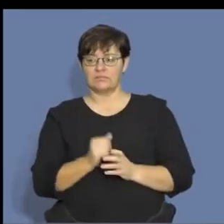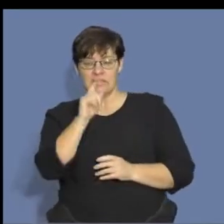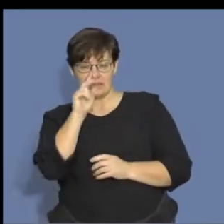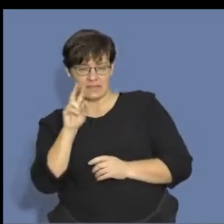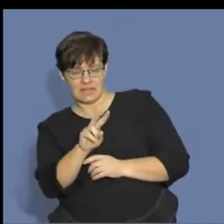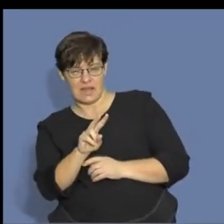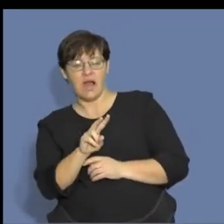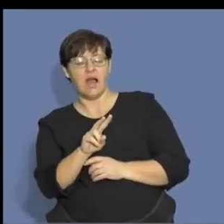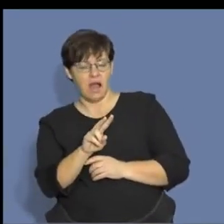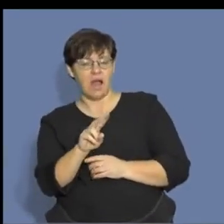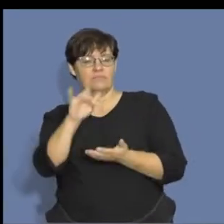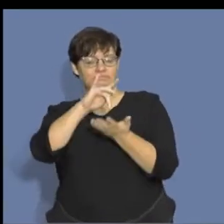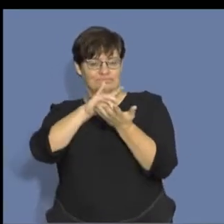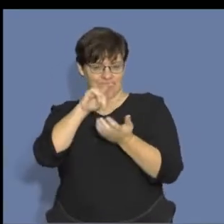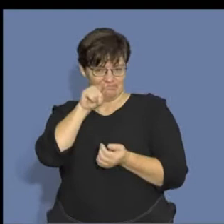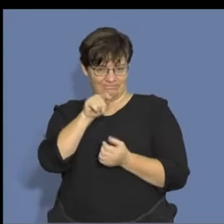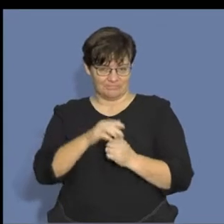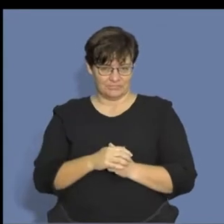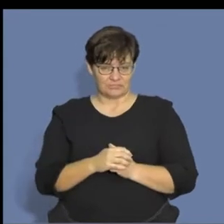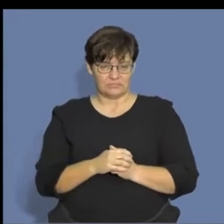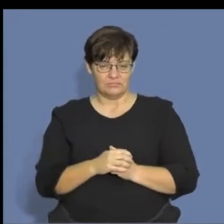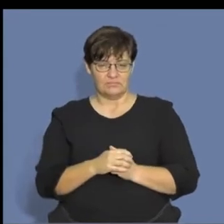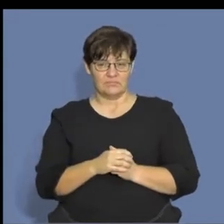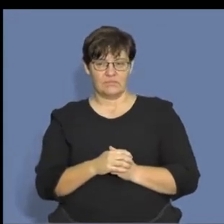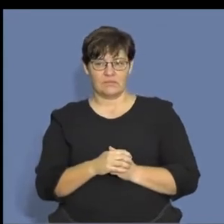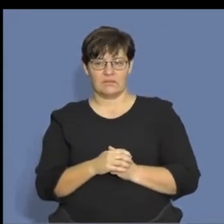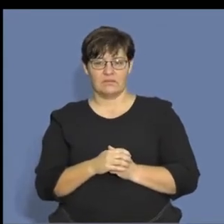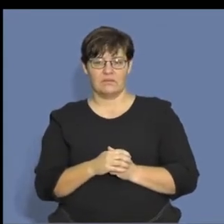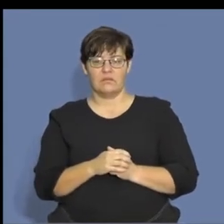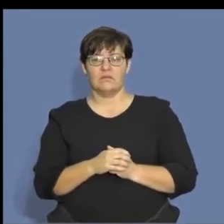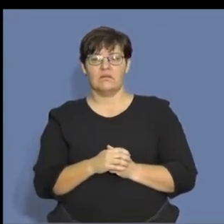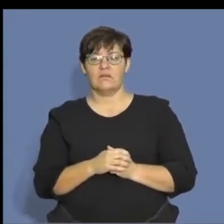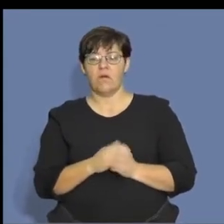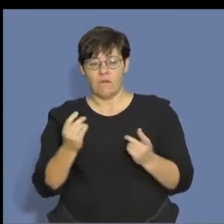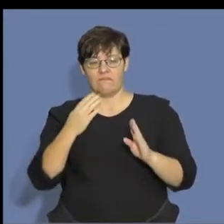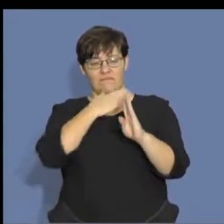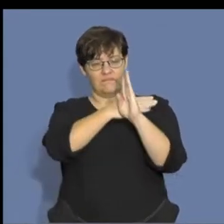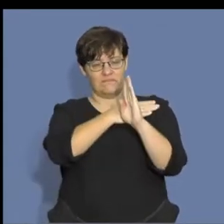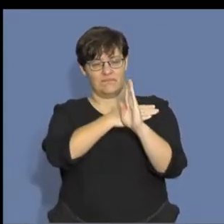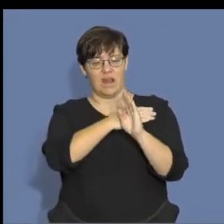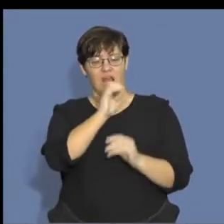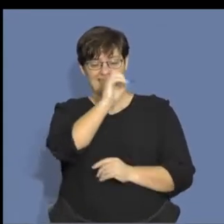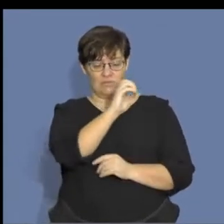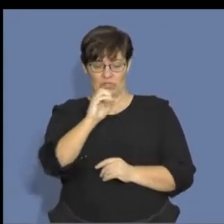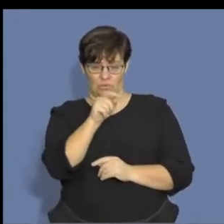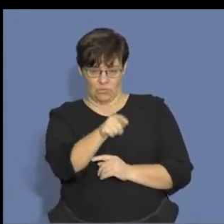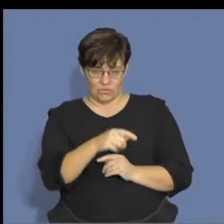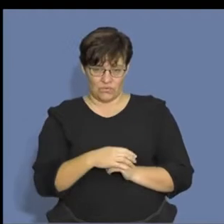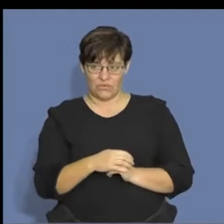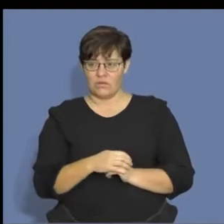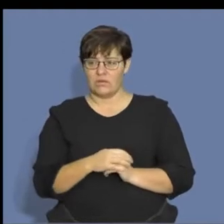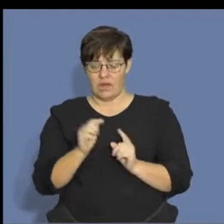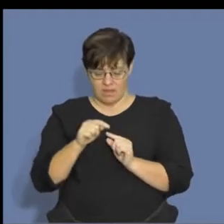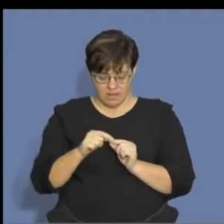is placed right there. The center is at the center of my Cartesian plane, the origin. I can see that that